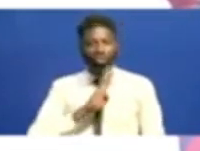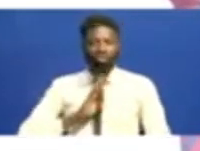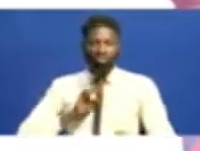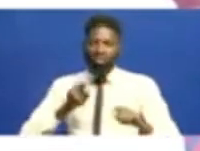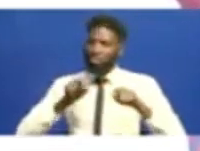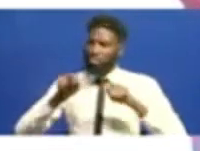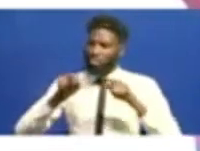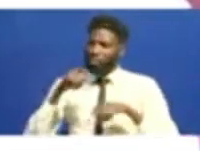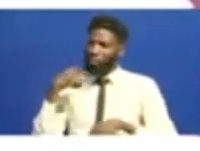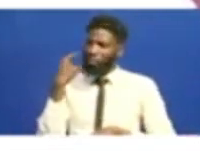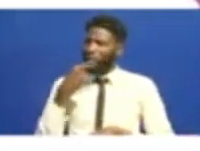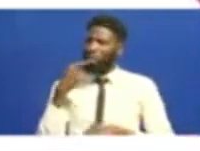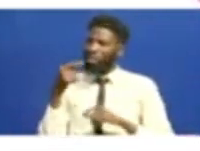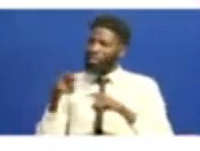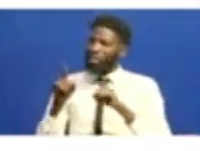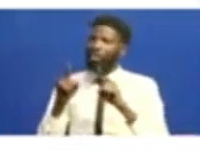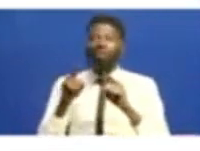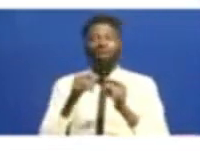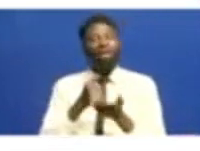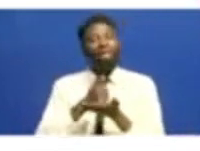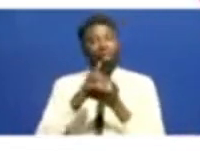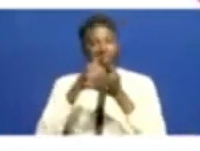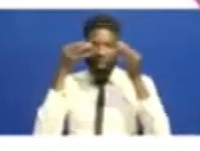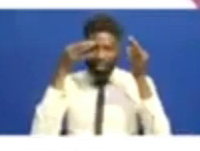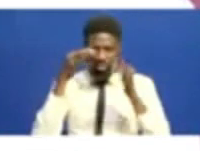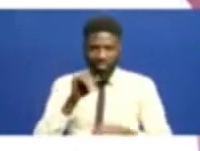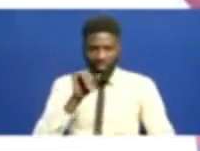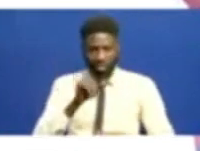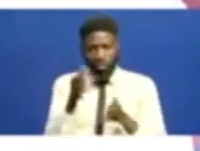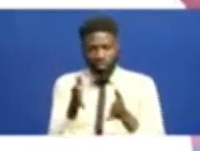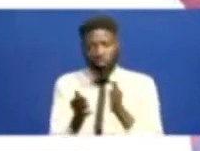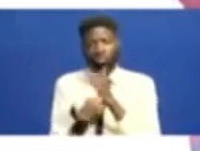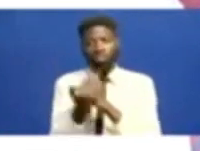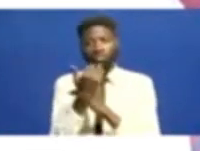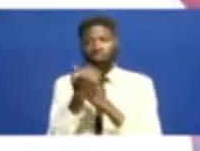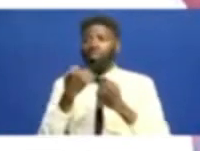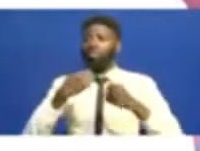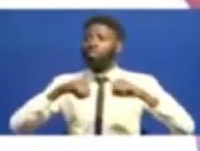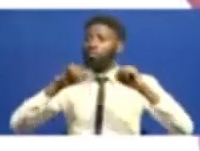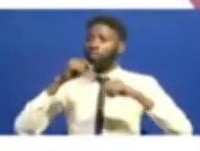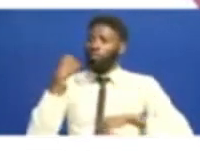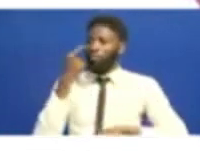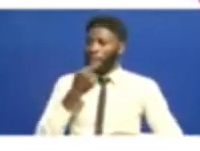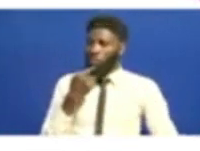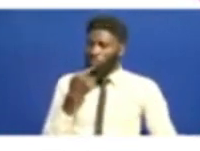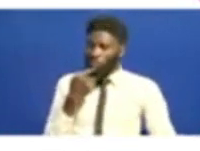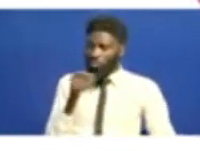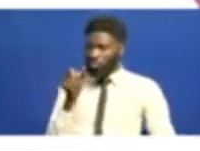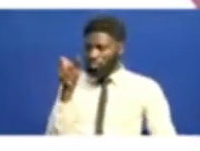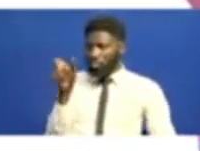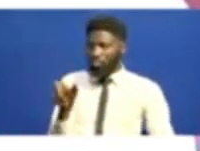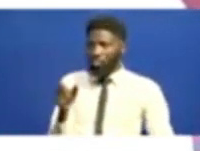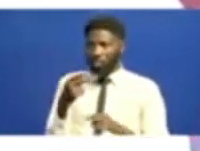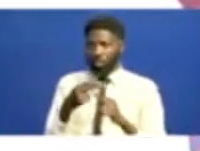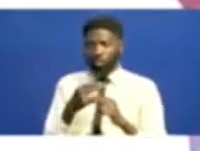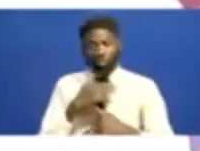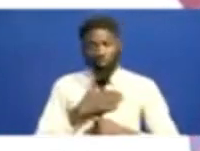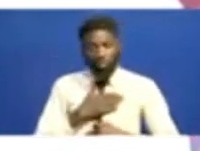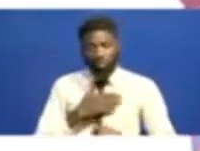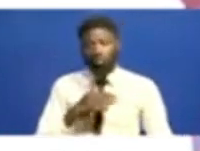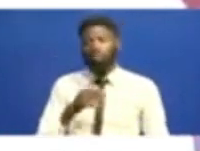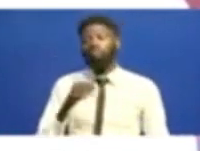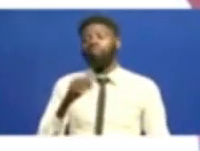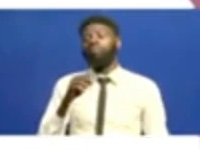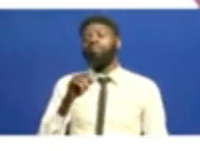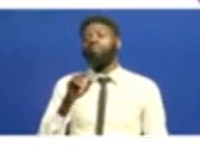who facilitated these decisions this morning, chaired by the chair himself, Honorable Kostan, and